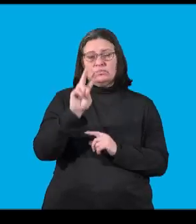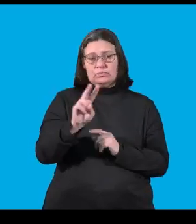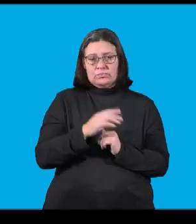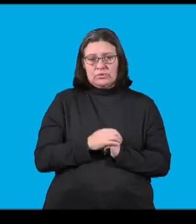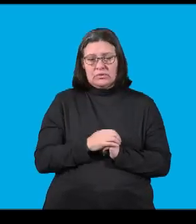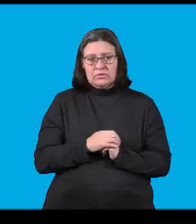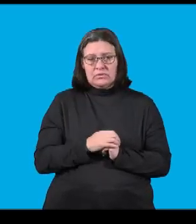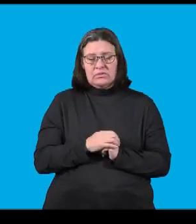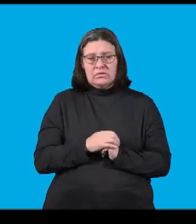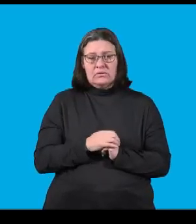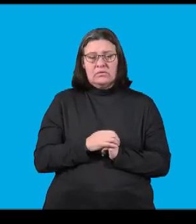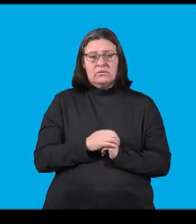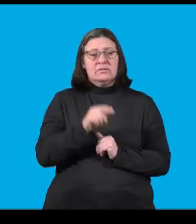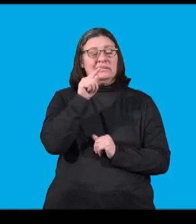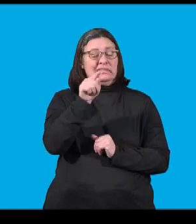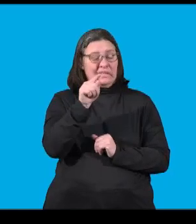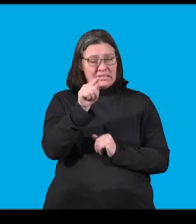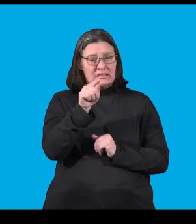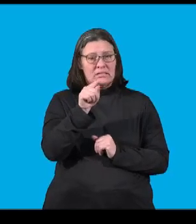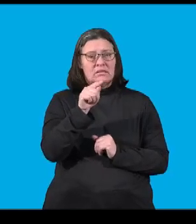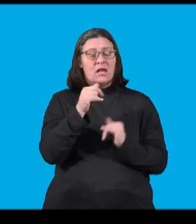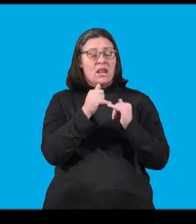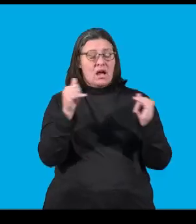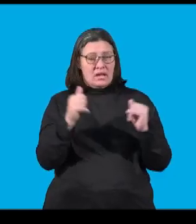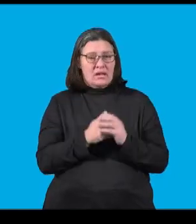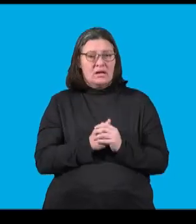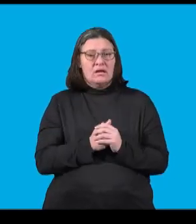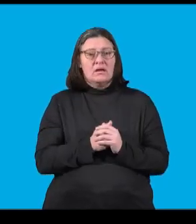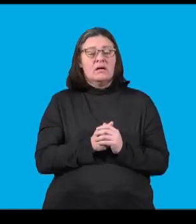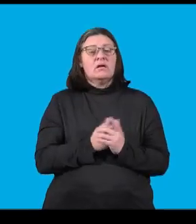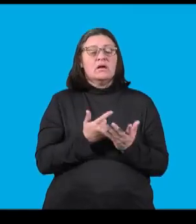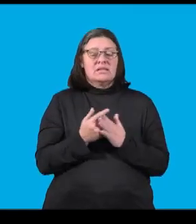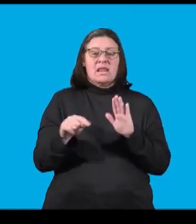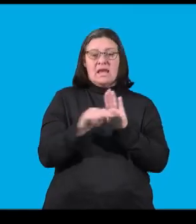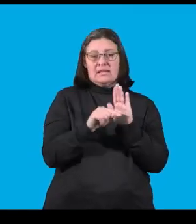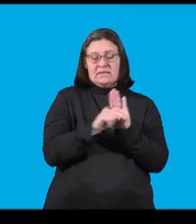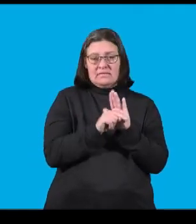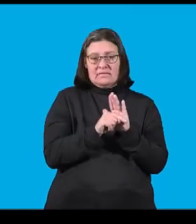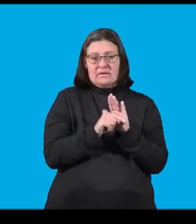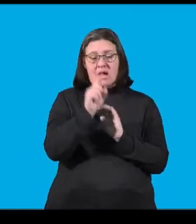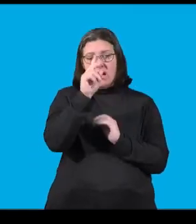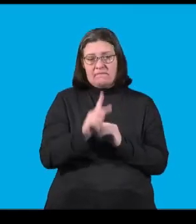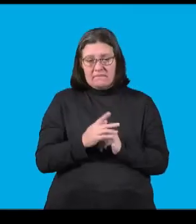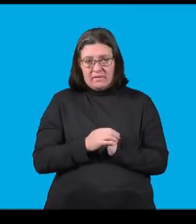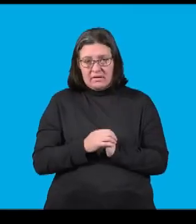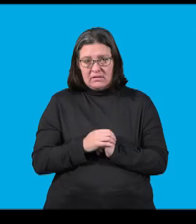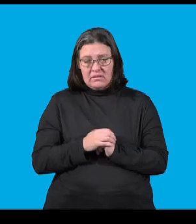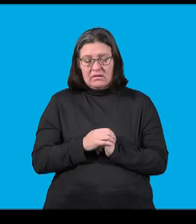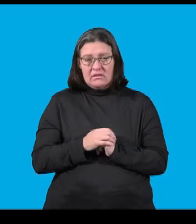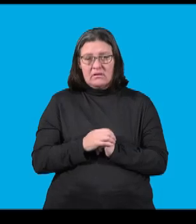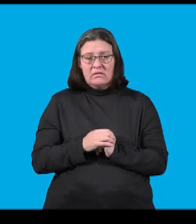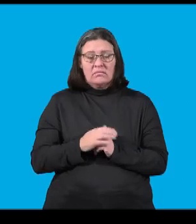plus 2. So this perpendicular line, the gradient of that line is